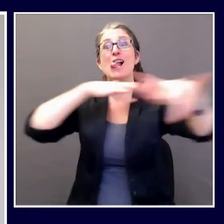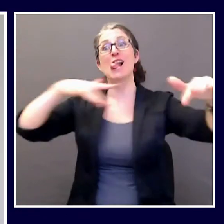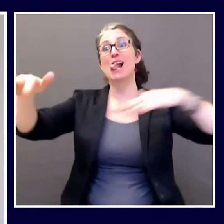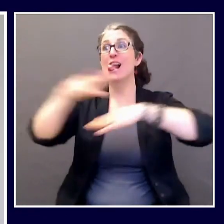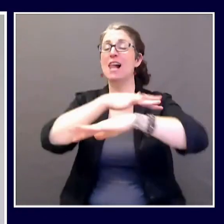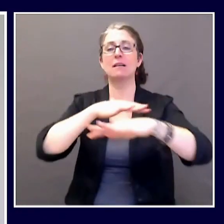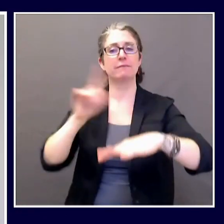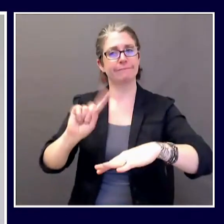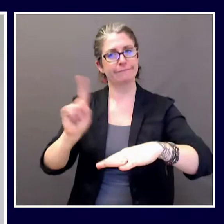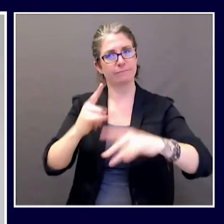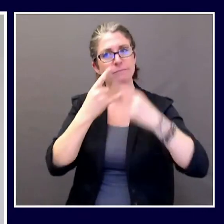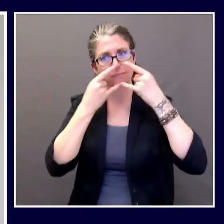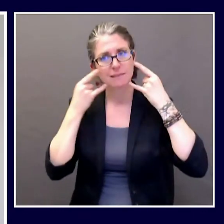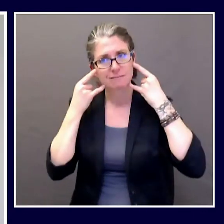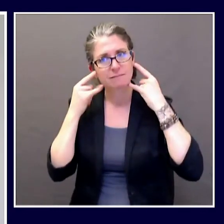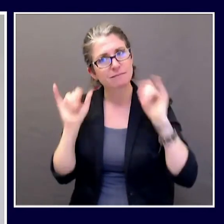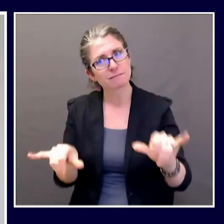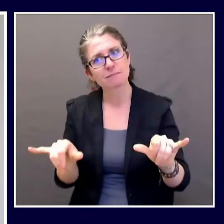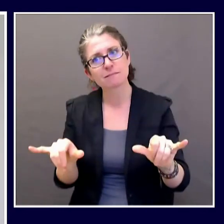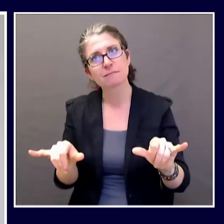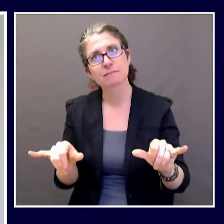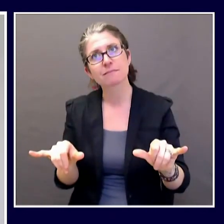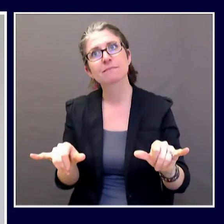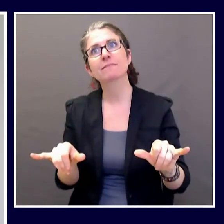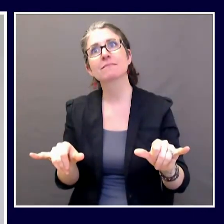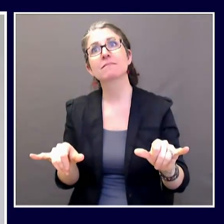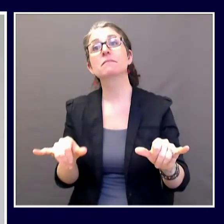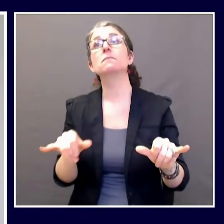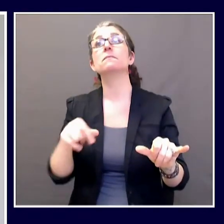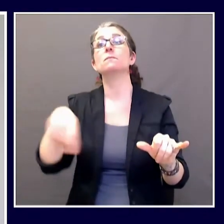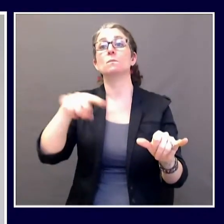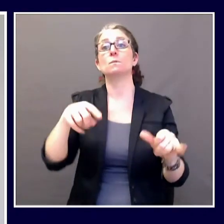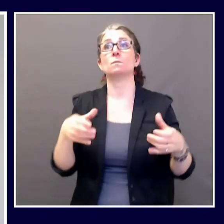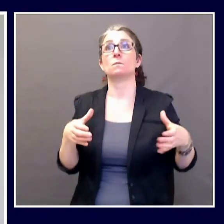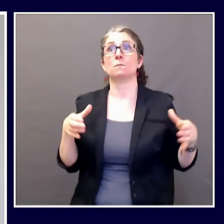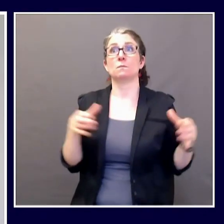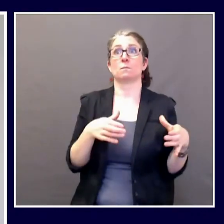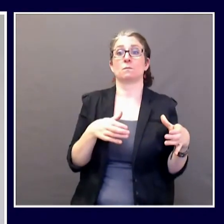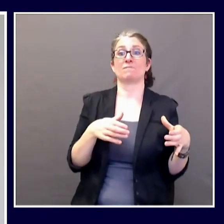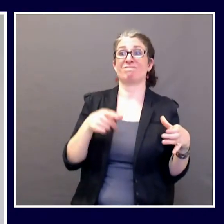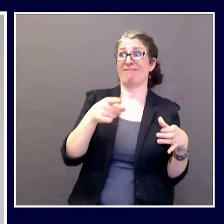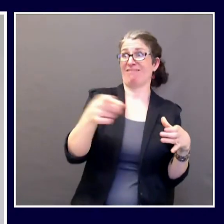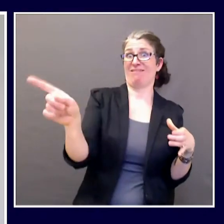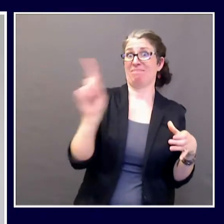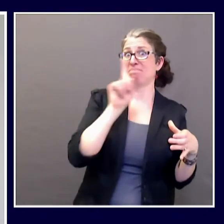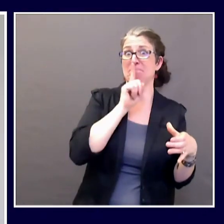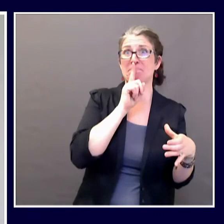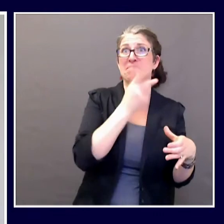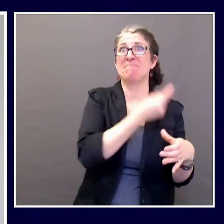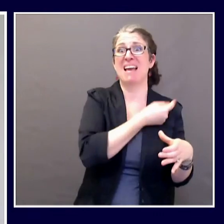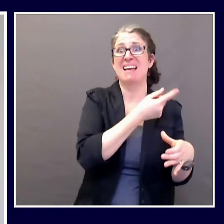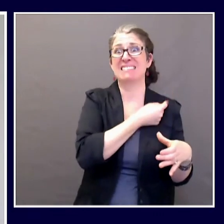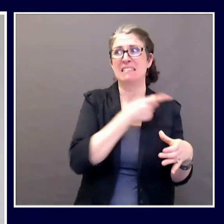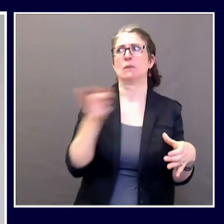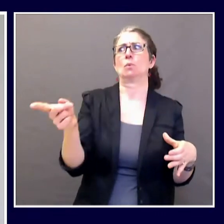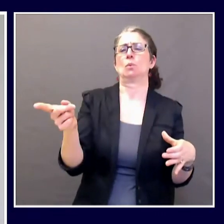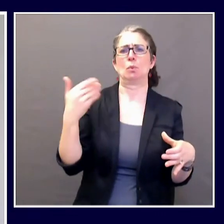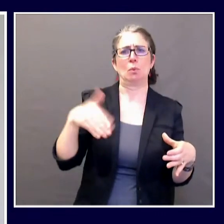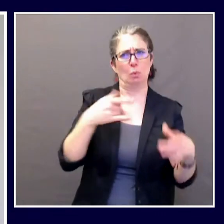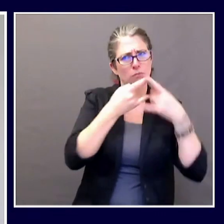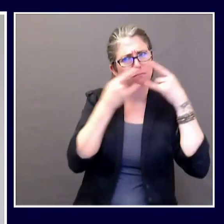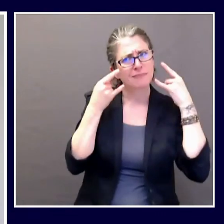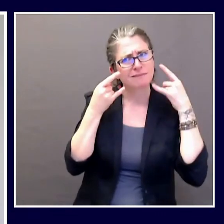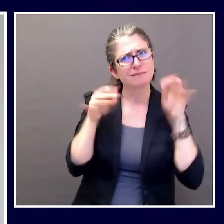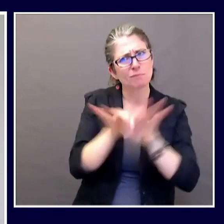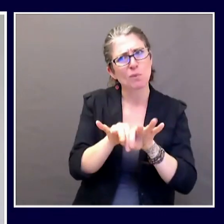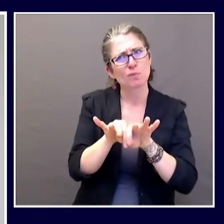advisable. The vaccines are spectacularly effective, but nevertheless, it's still better to take precautions like doing sensible